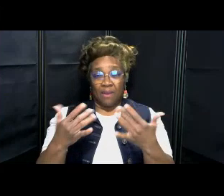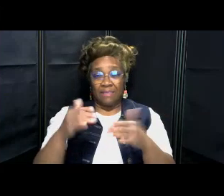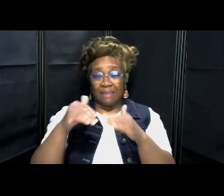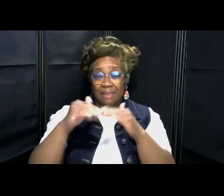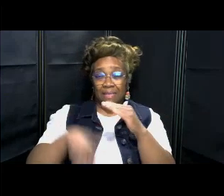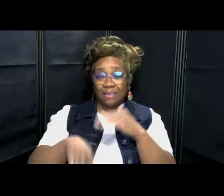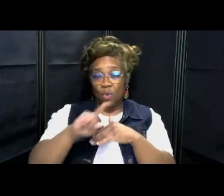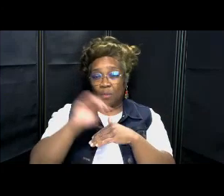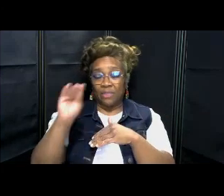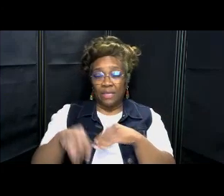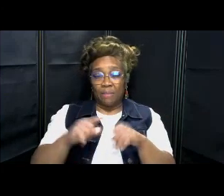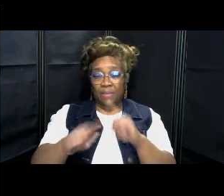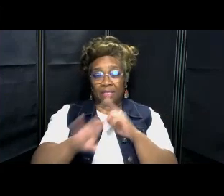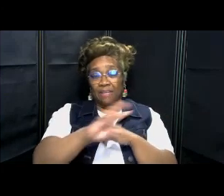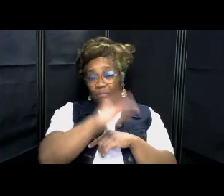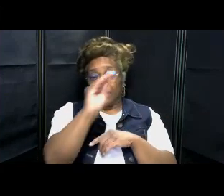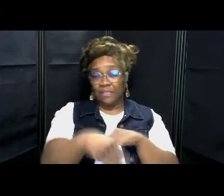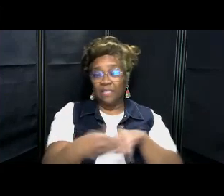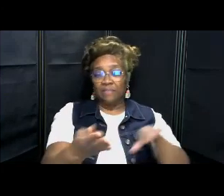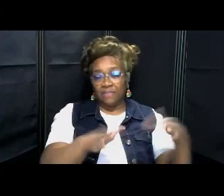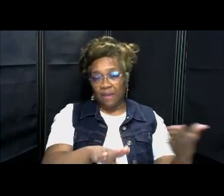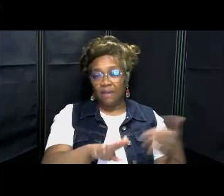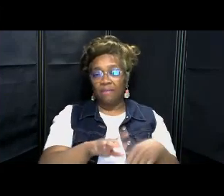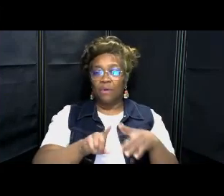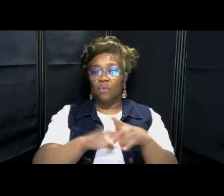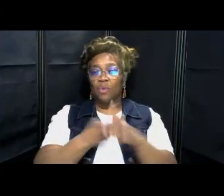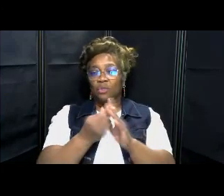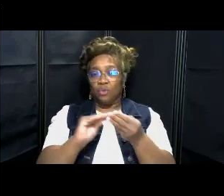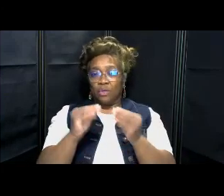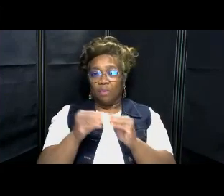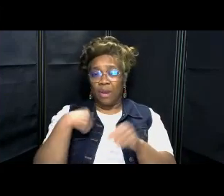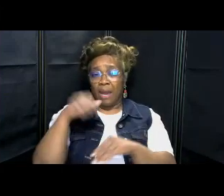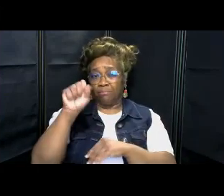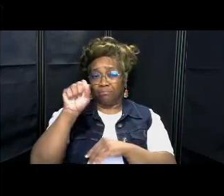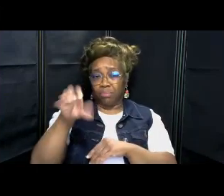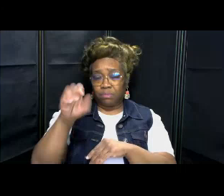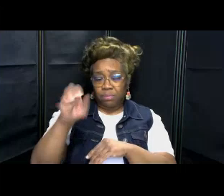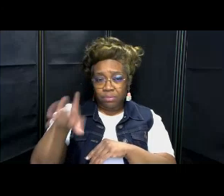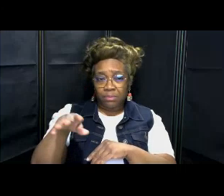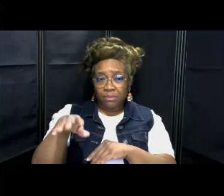of the deaths. So out of those, the original number that I gave you, that